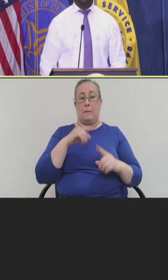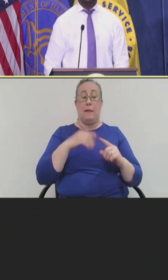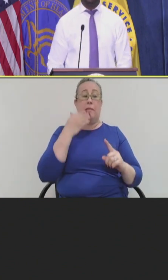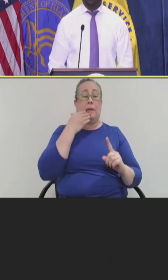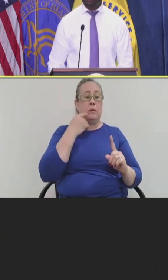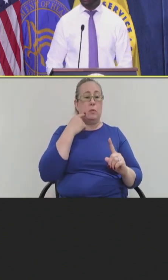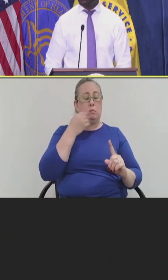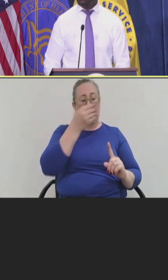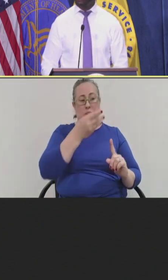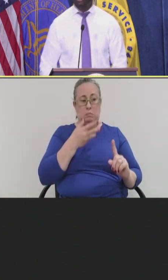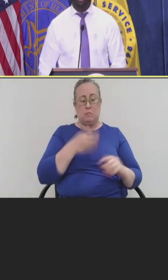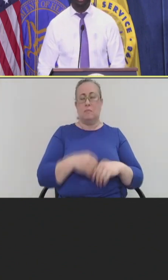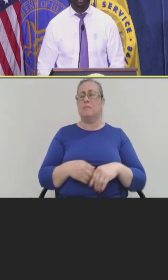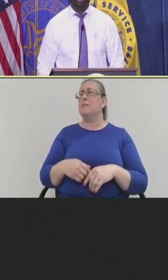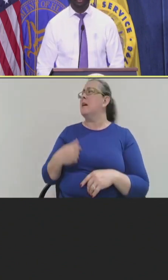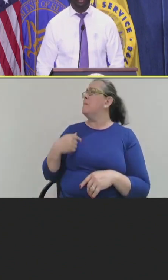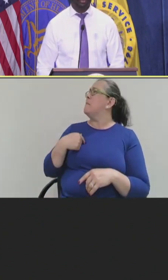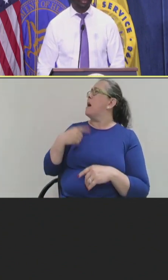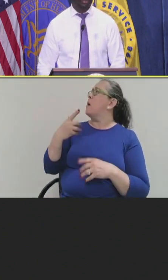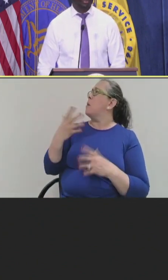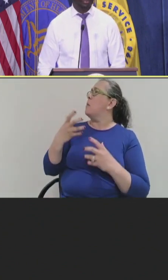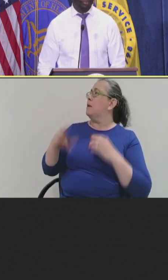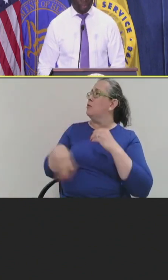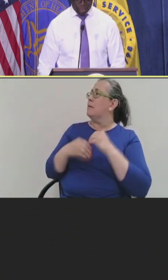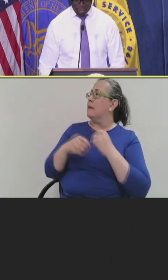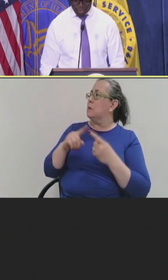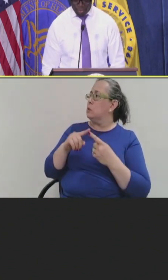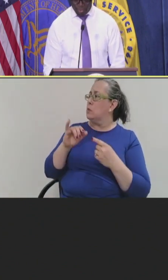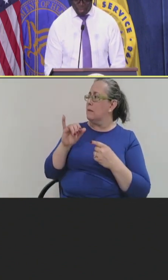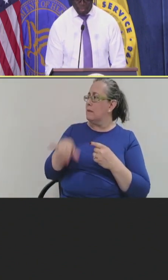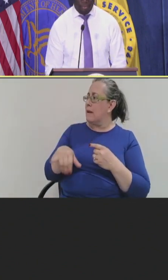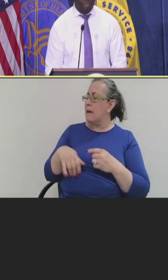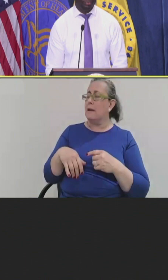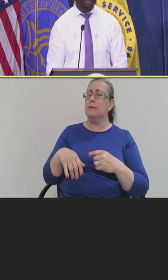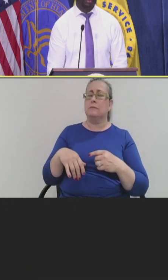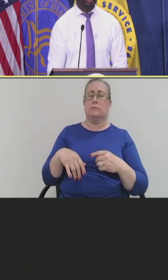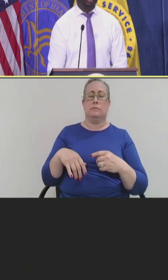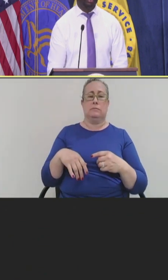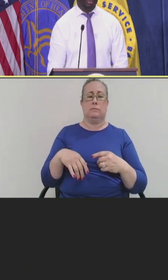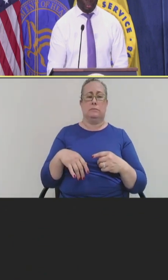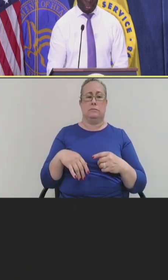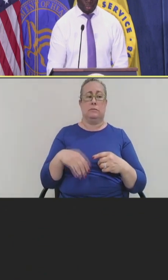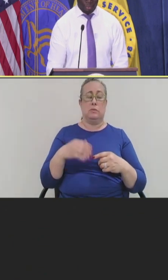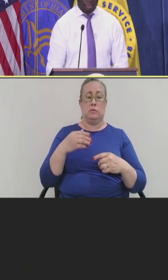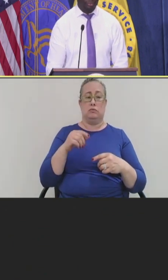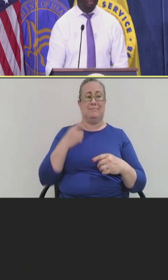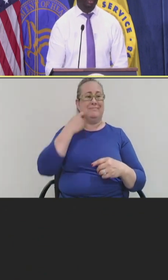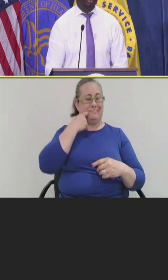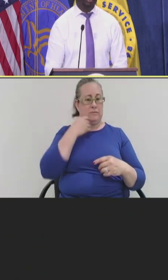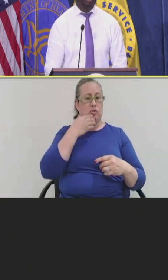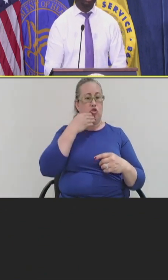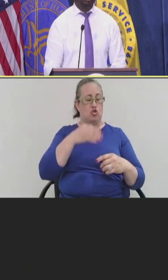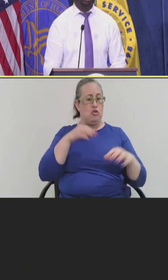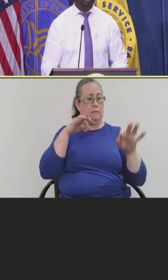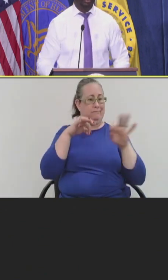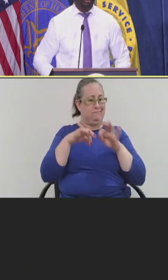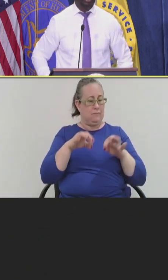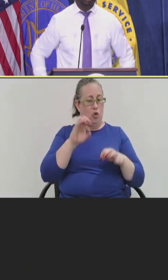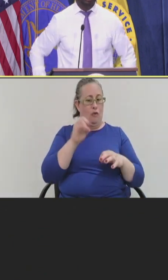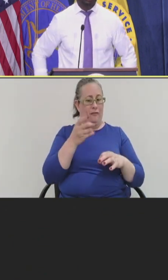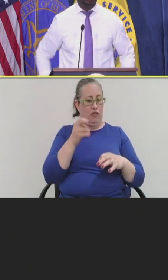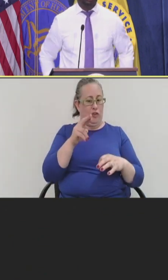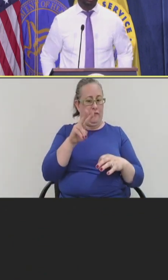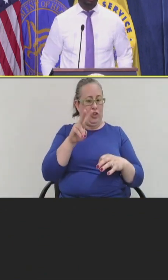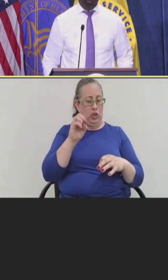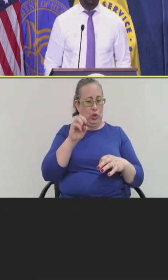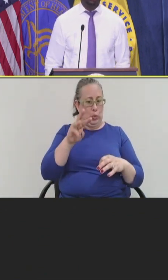Yeah, I just wanted to add to that really comprehensive overview to mention that we've been seeing some of the